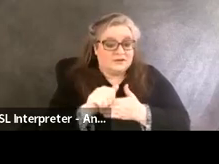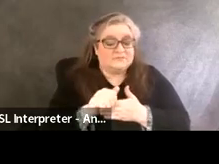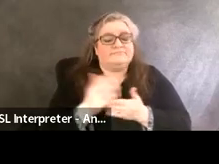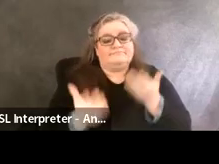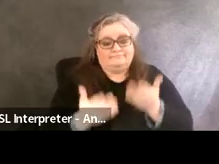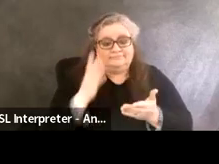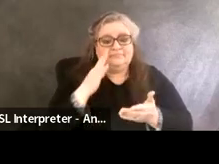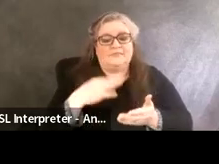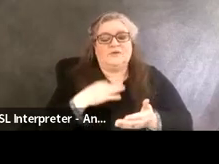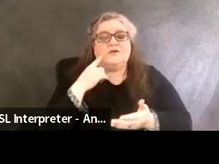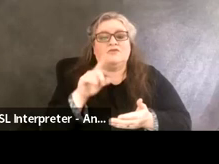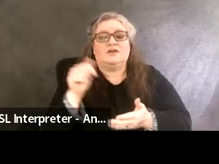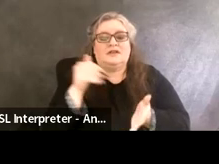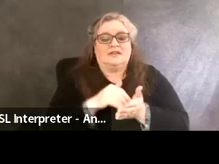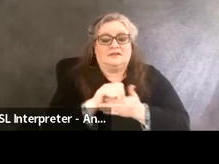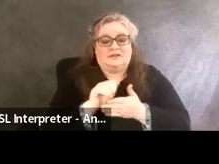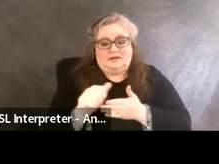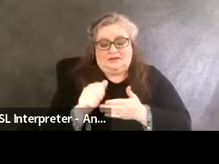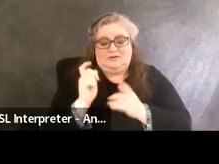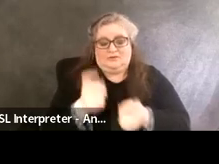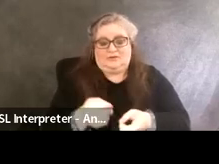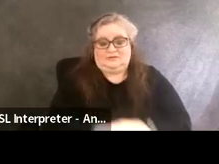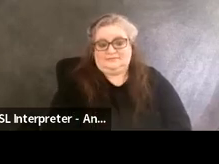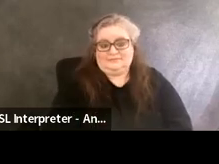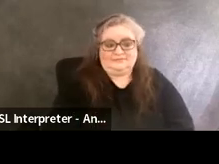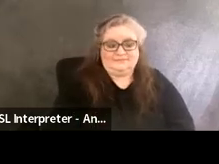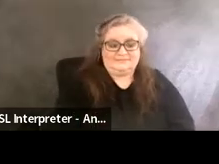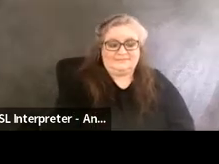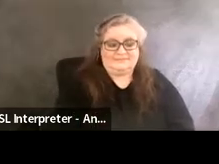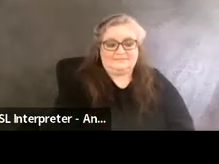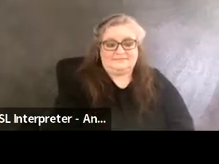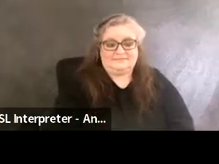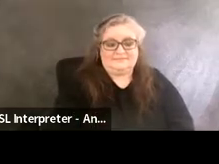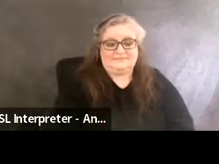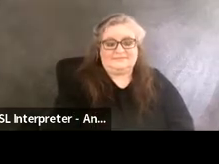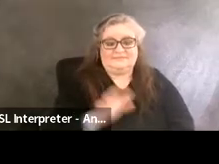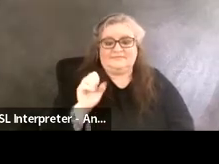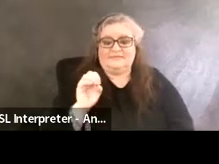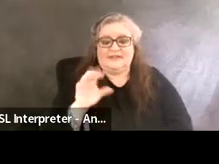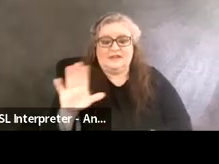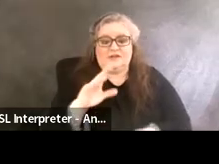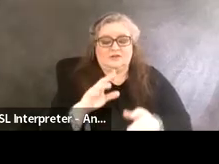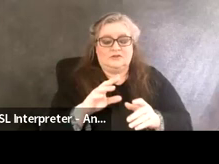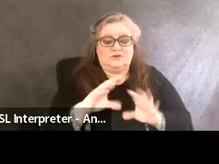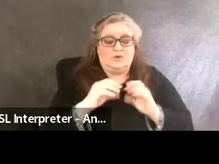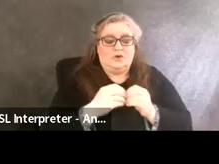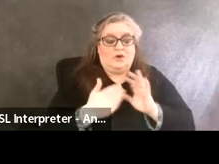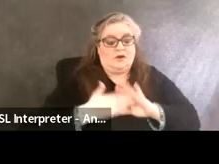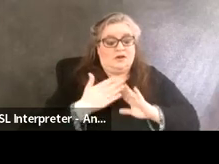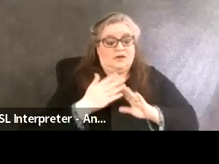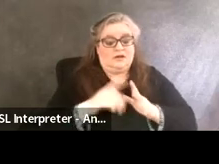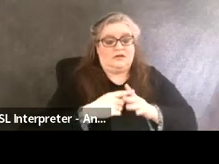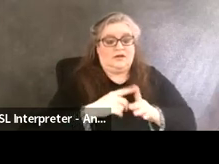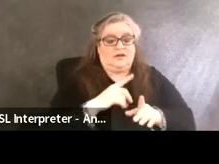you may qualify for a $10,000 grant. In the case where your organization was started between January